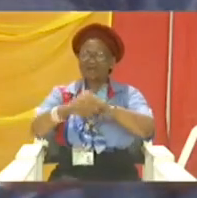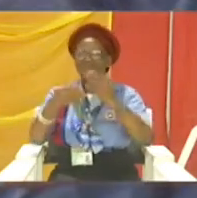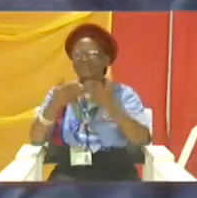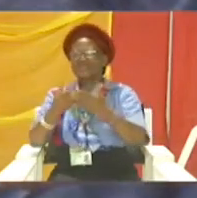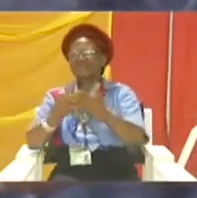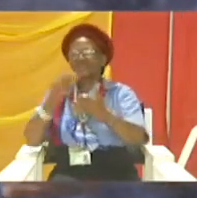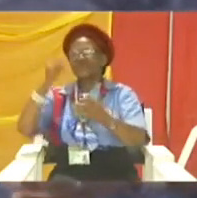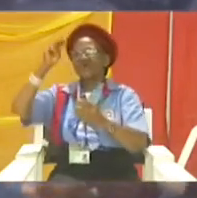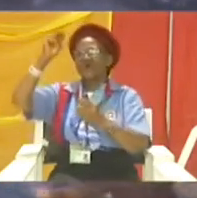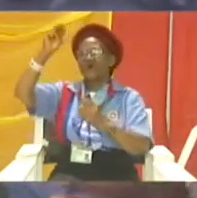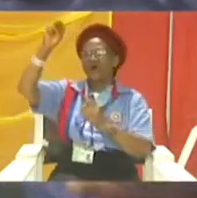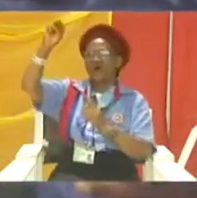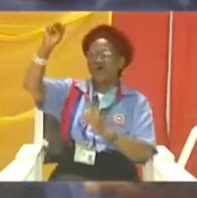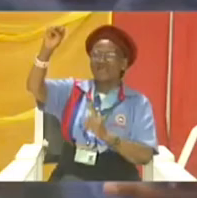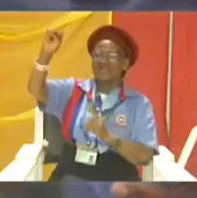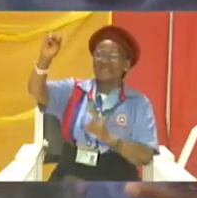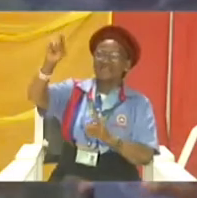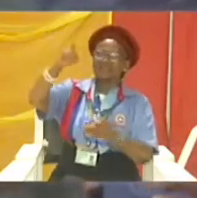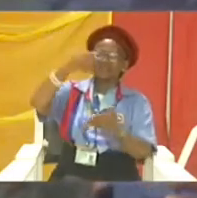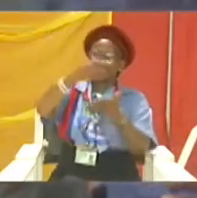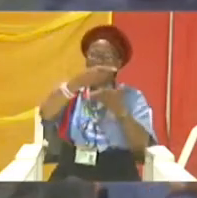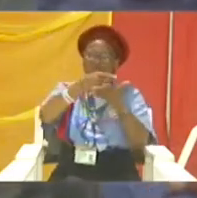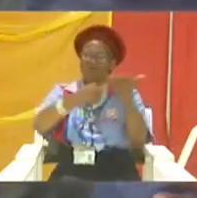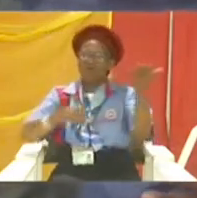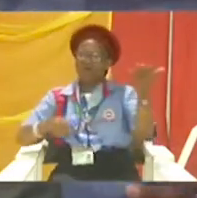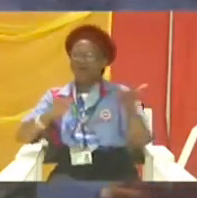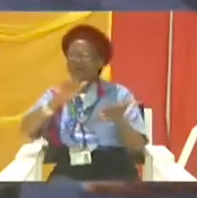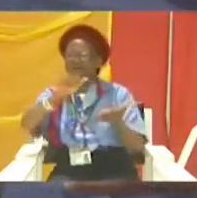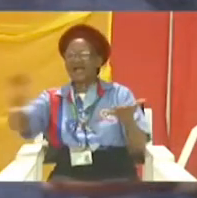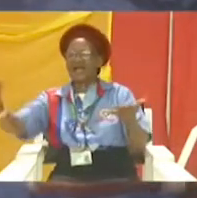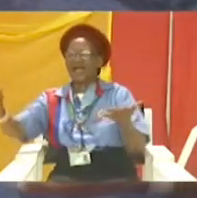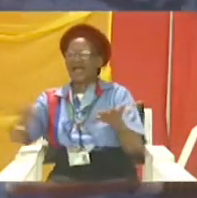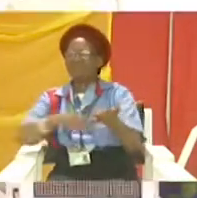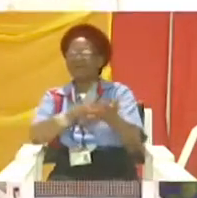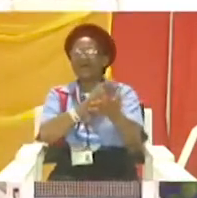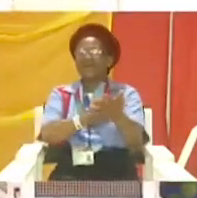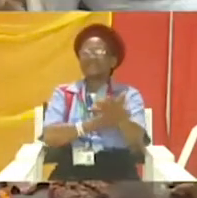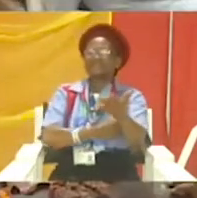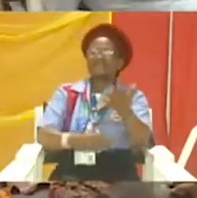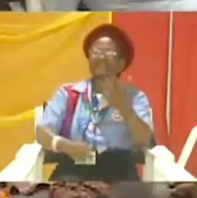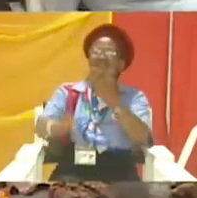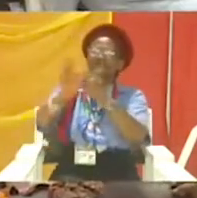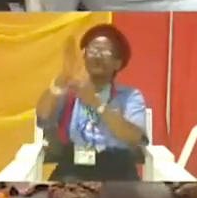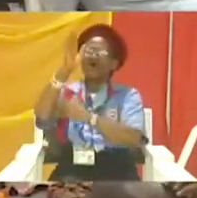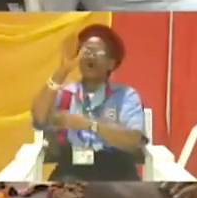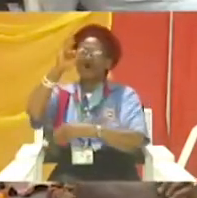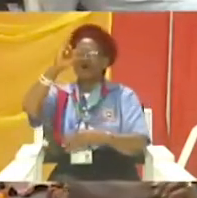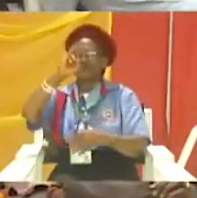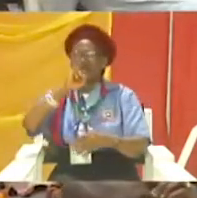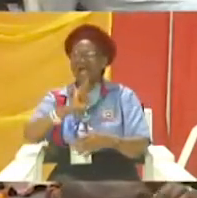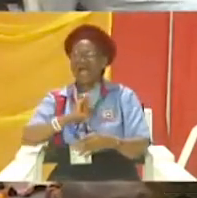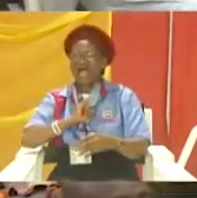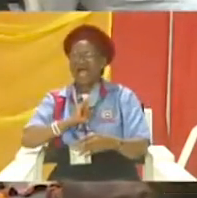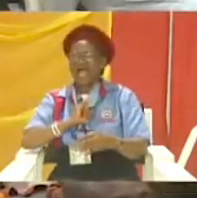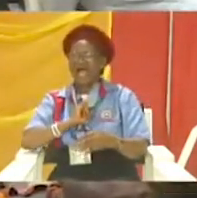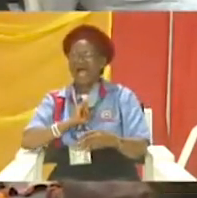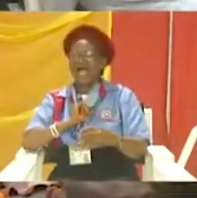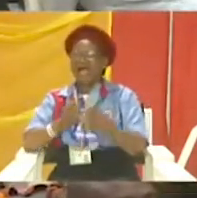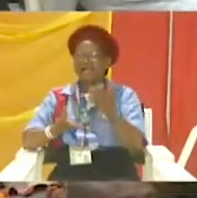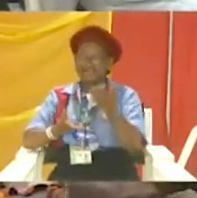bow before Him. What a mighty God